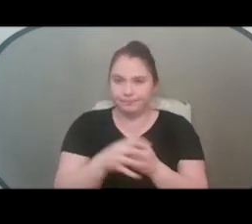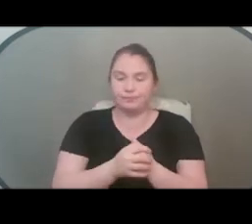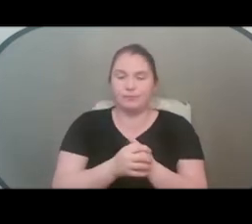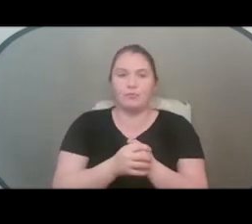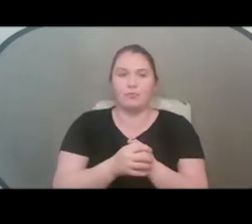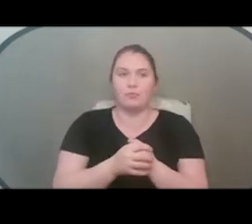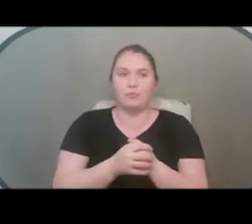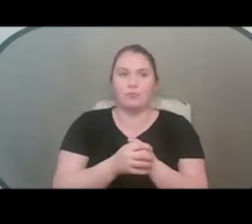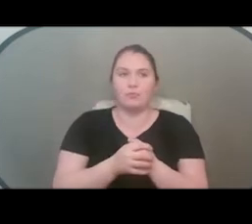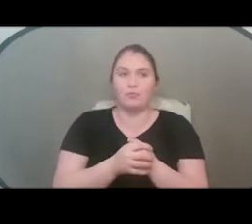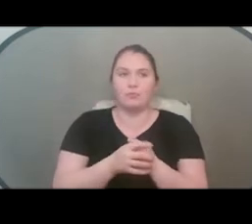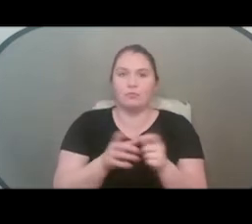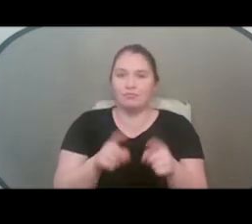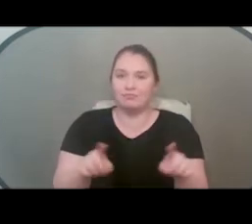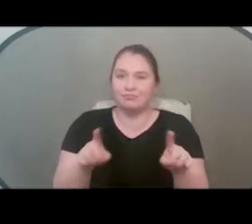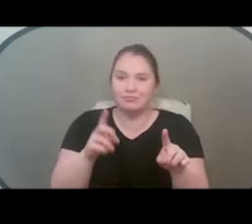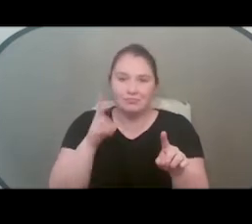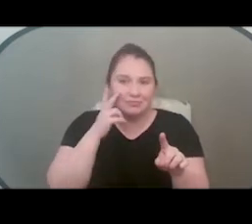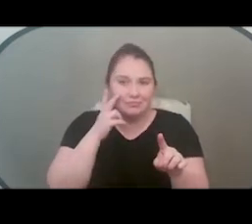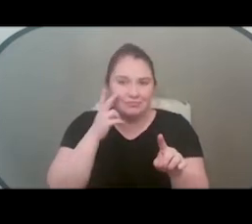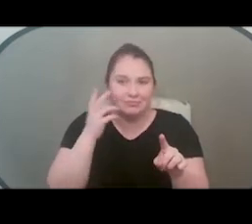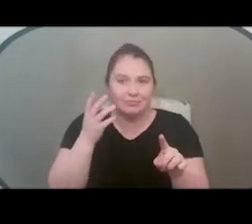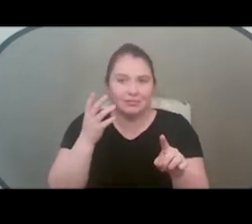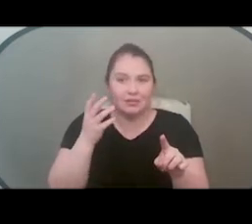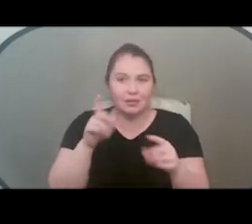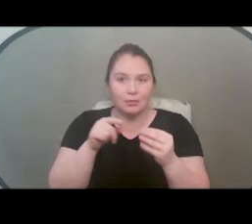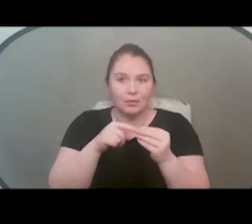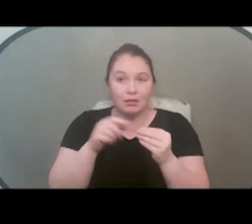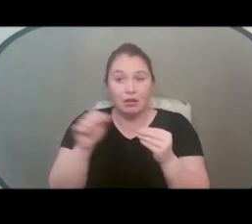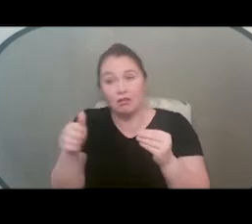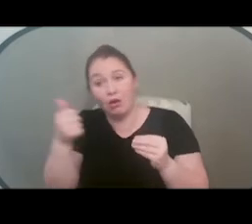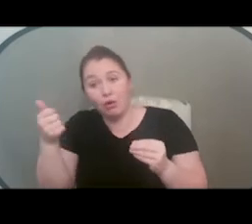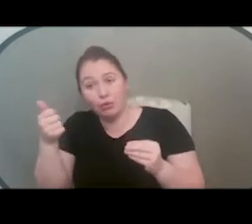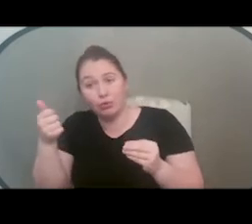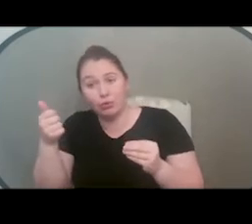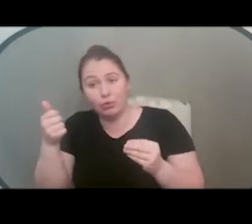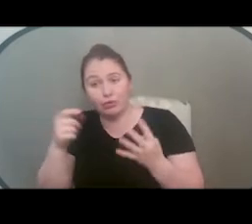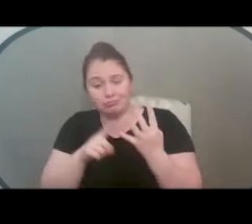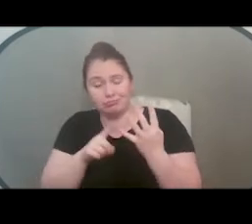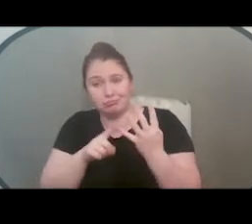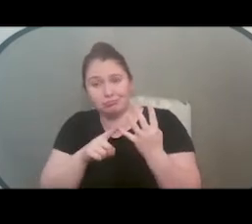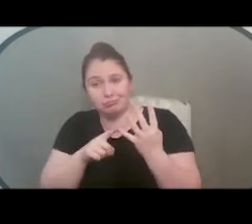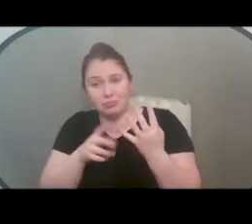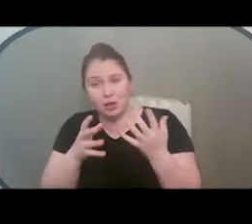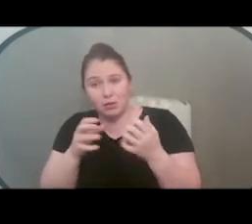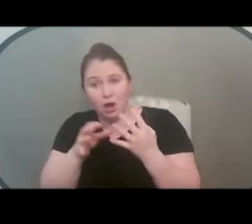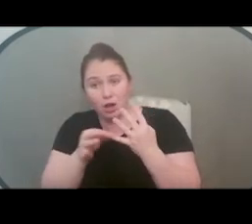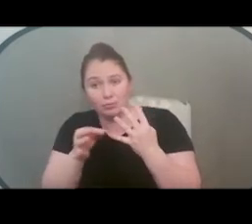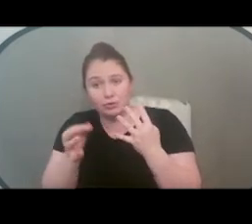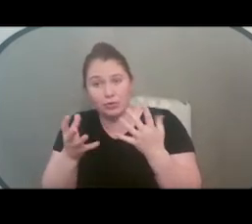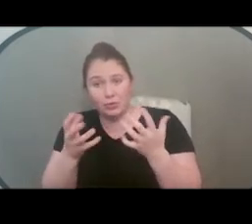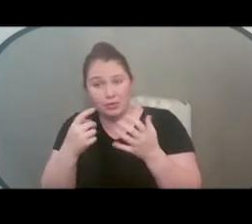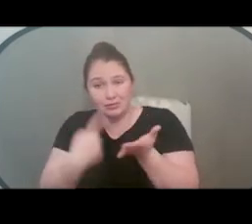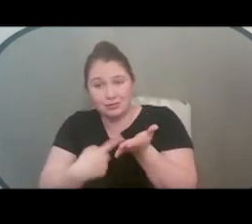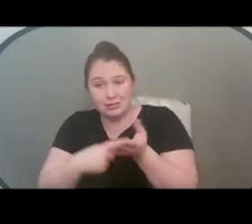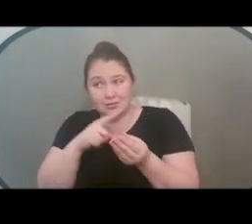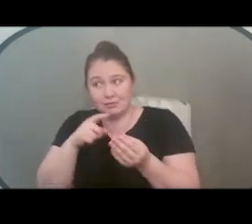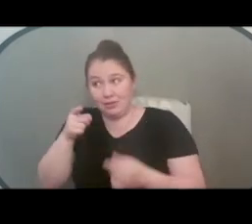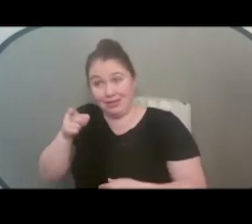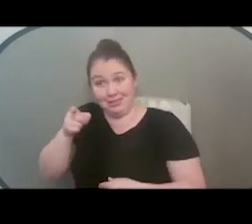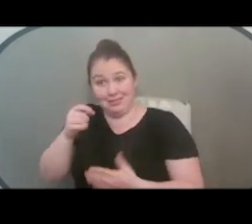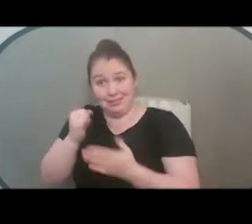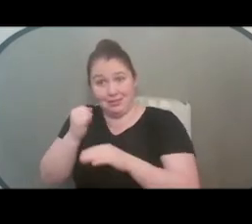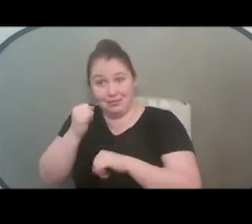arisen about a potentially another solution to sort of address this campus or